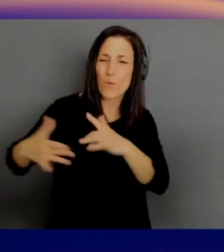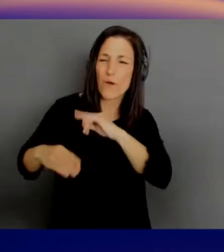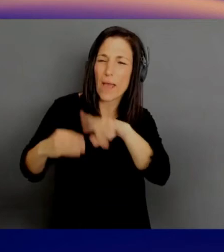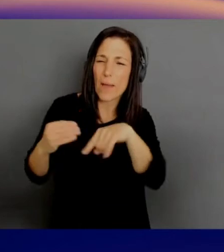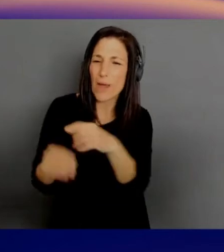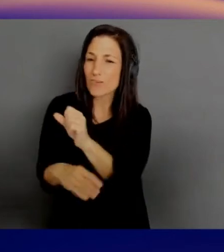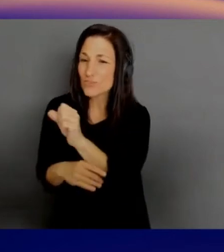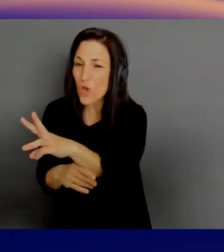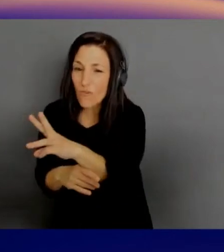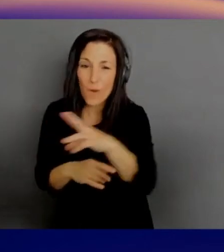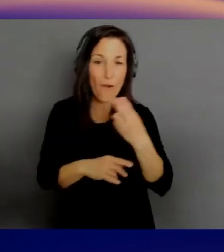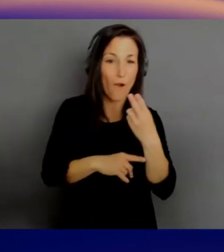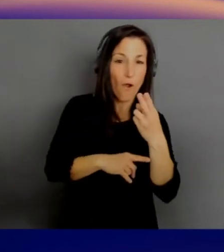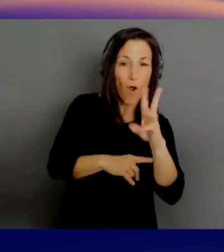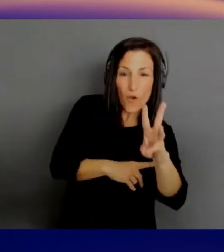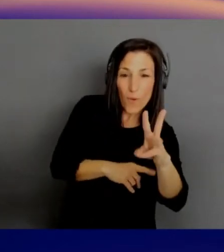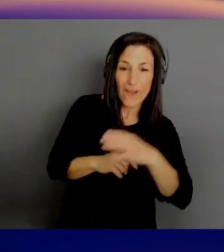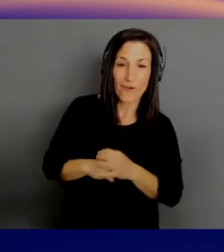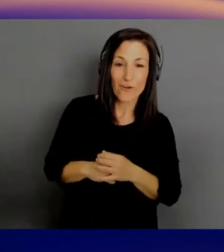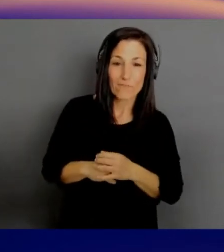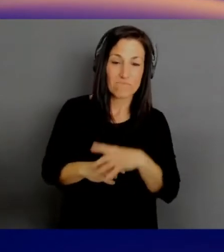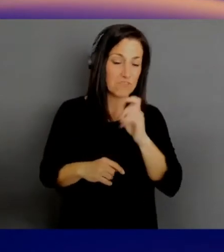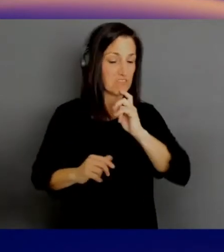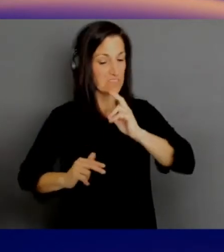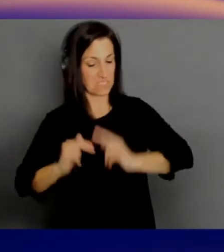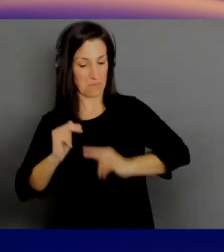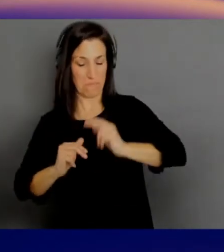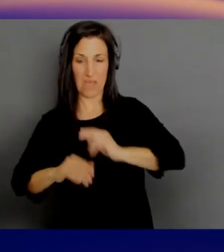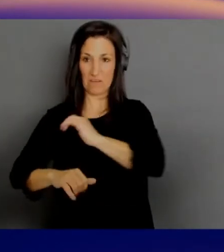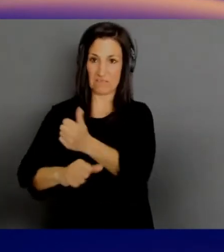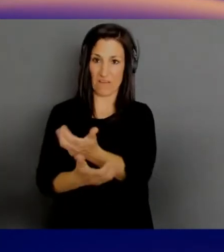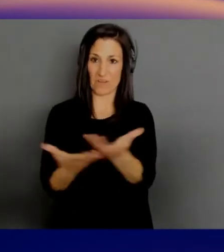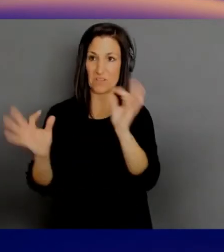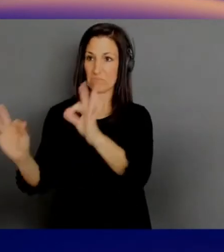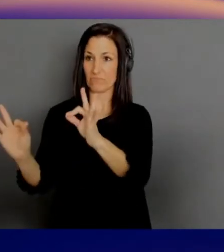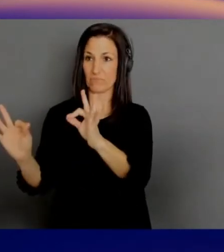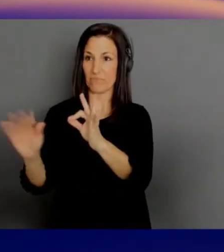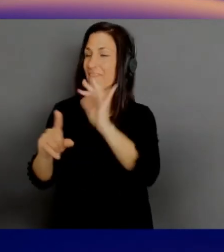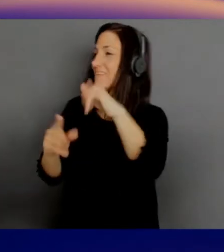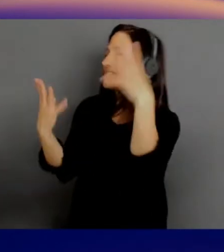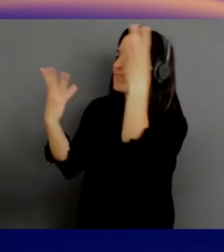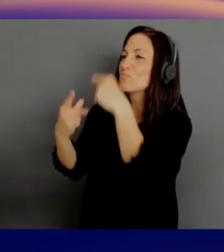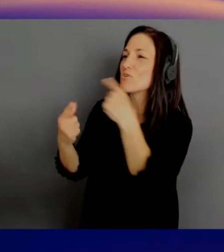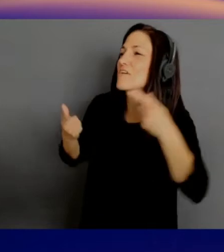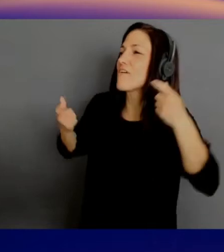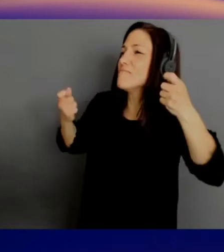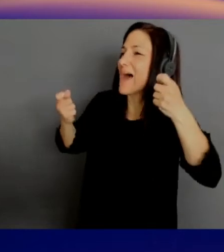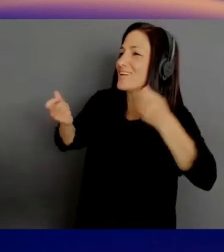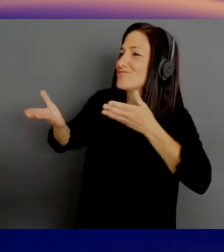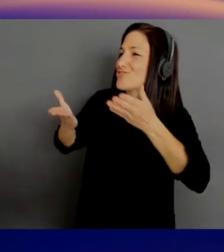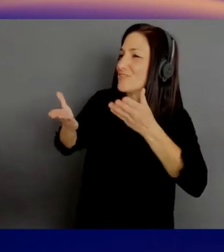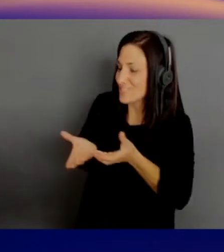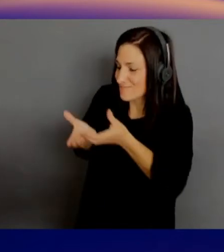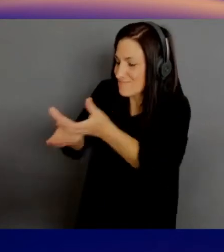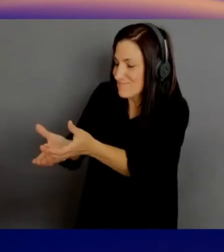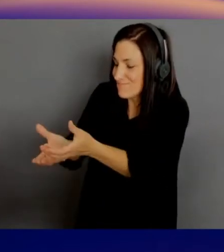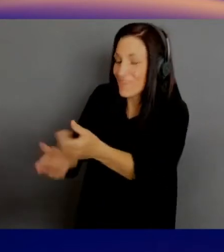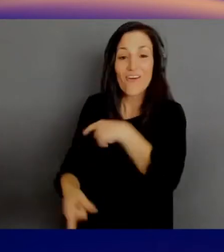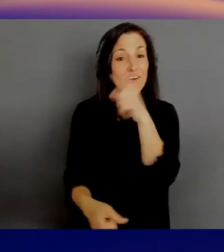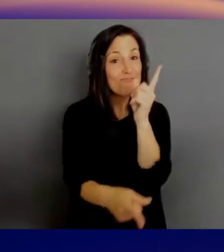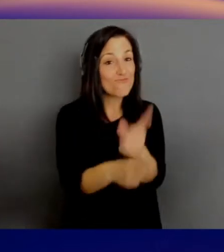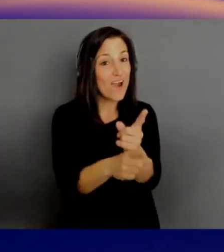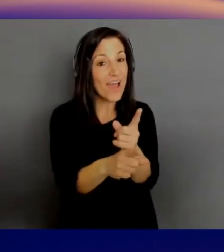building your operational analytics or log analytics, The right? beauty of managed services. Yes. Yeah. You don't need to worry about it. Just focus on how to